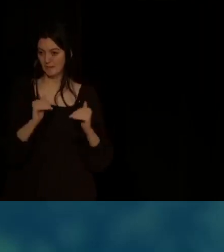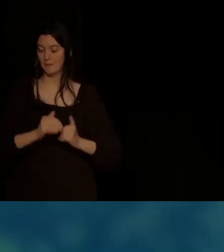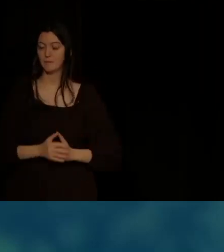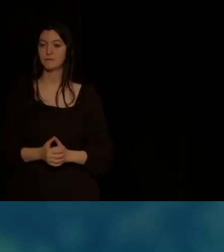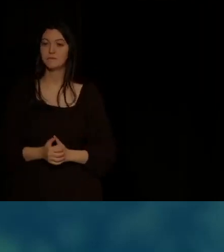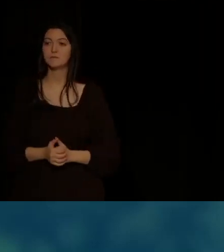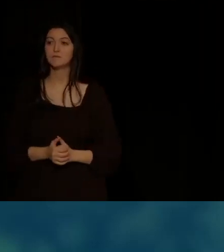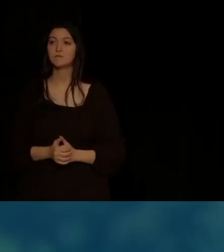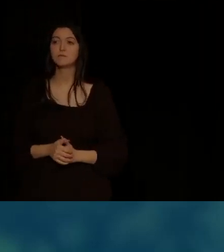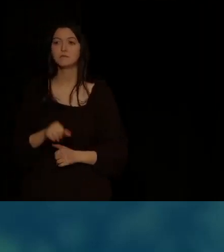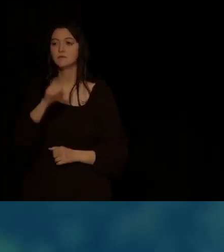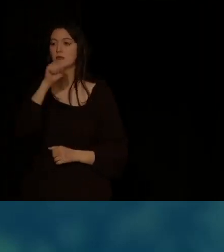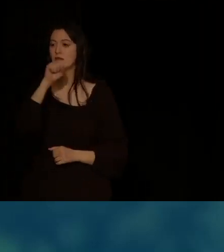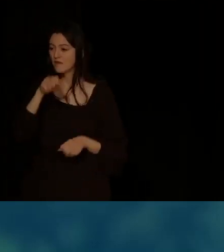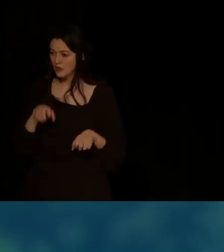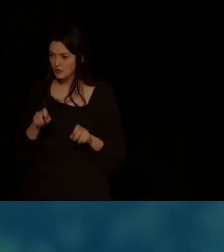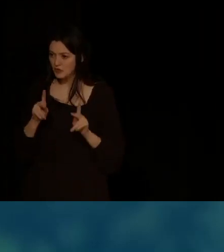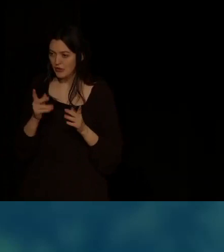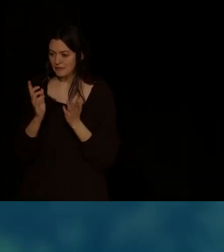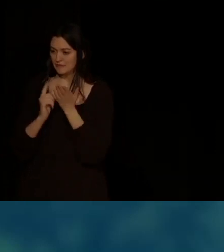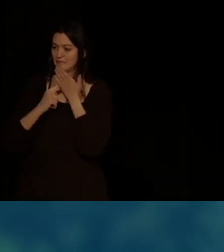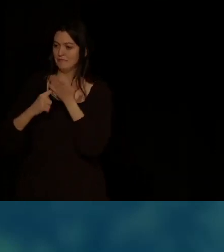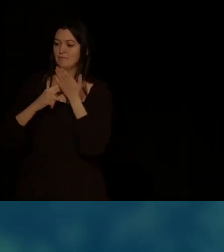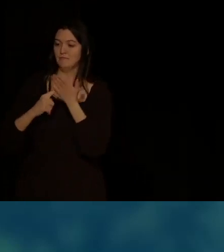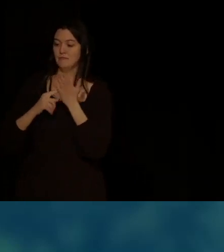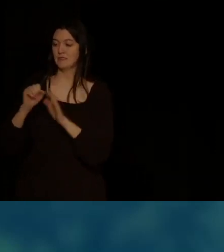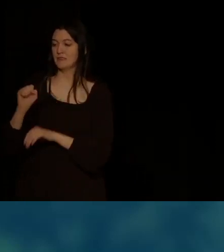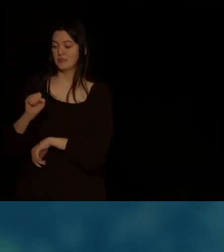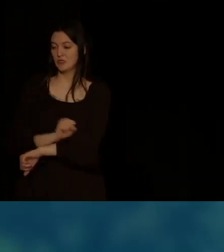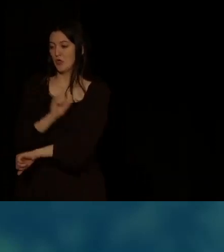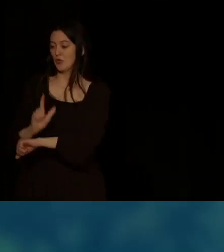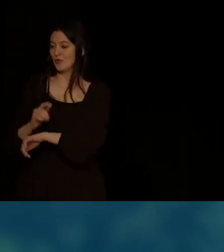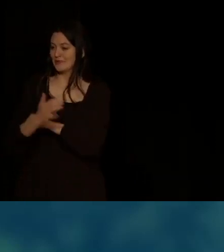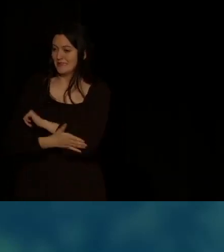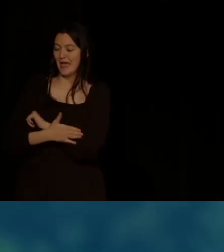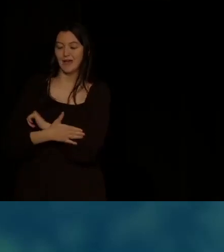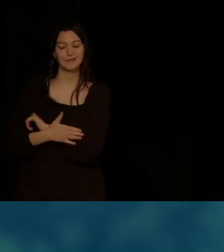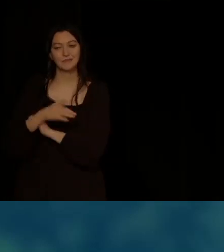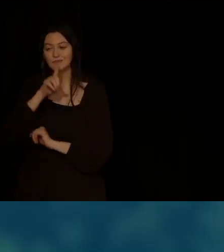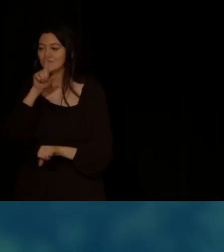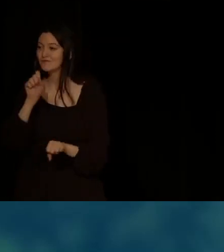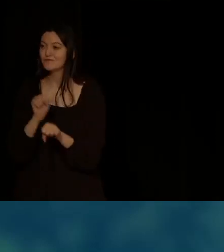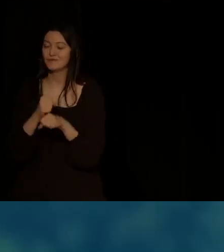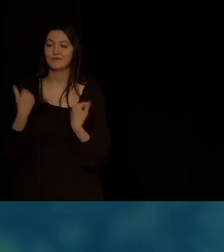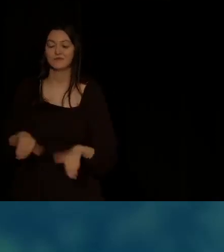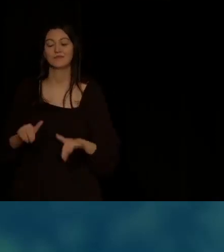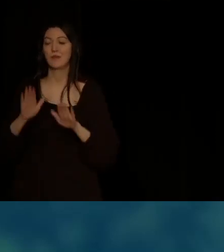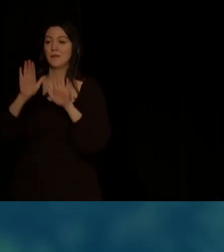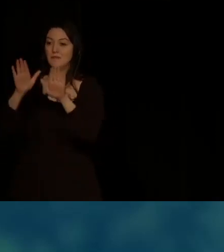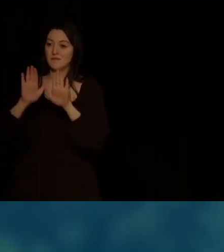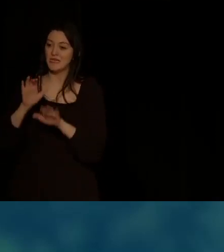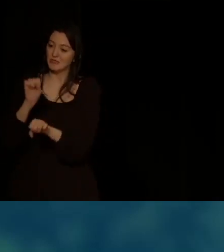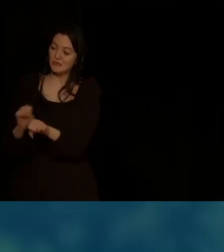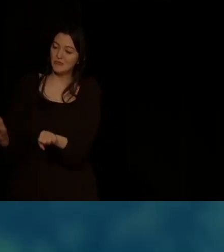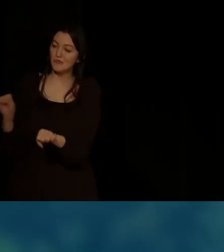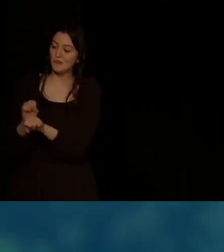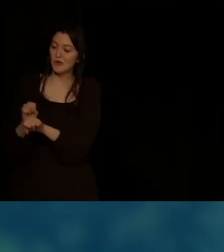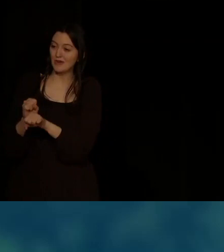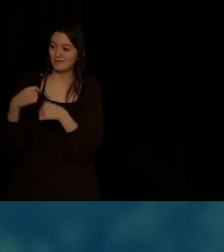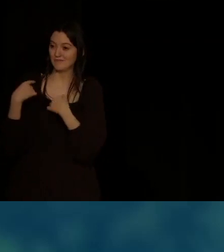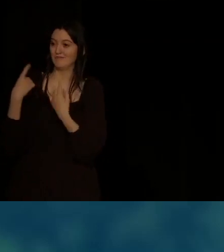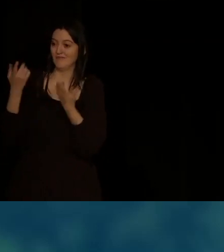I love taking this opportunity to talk about St. Louis County. It's truly incredible all of the work we've accomplished in